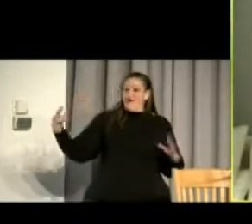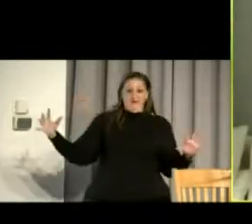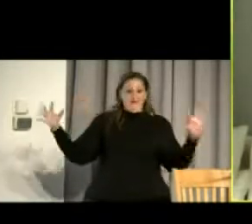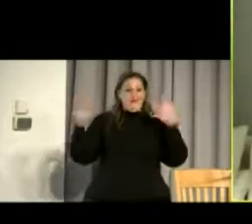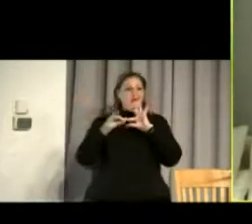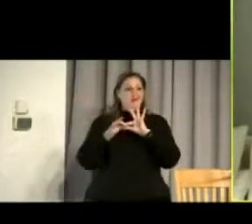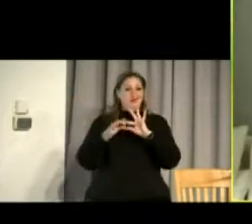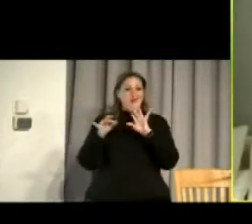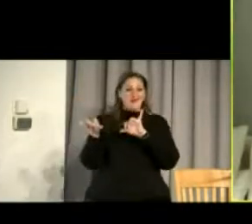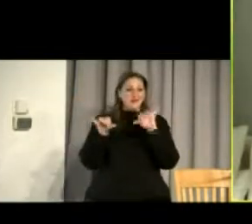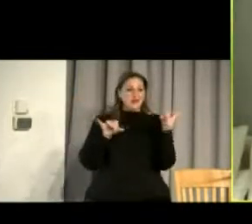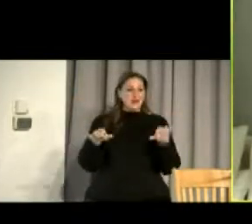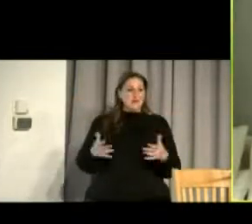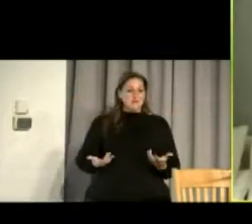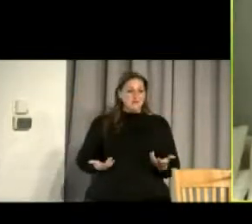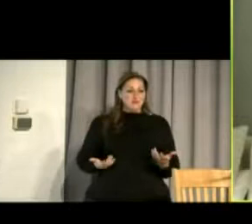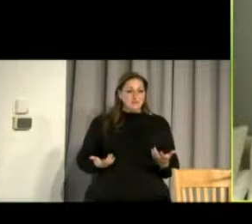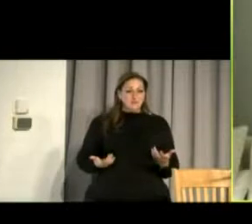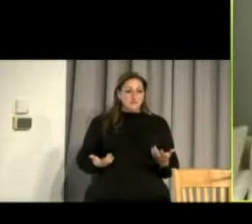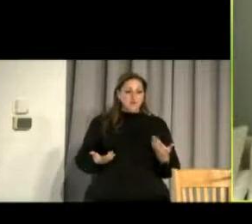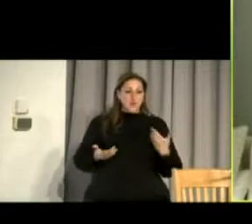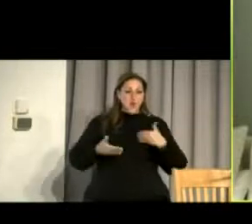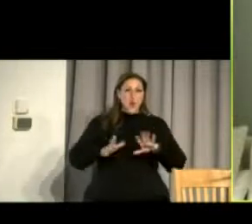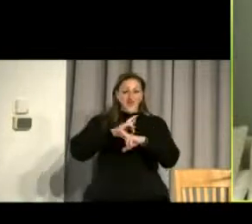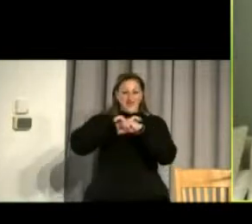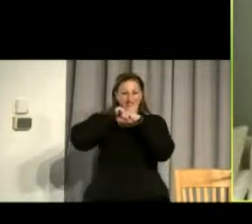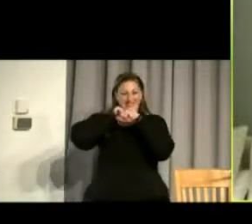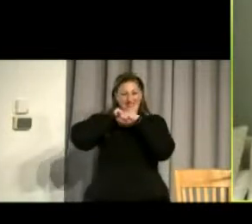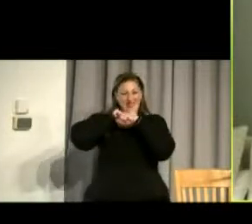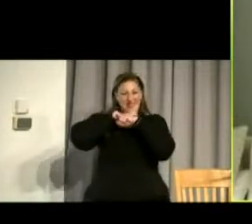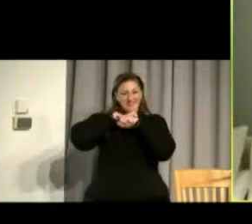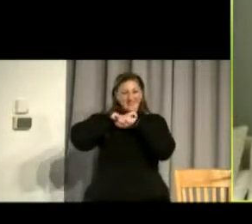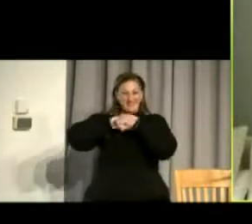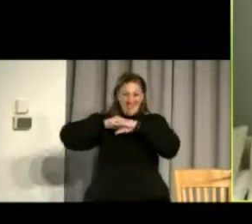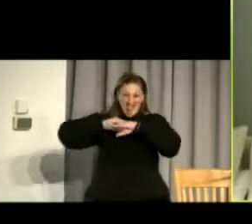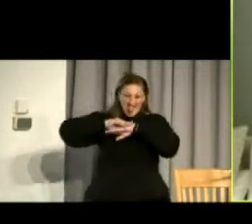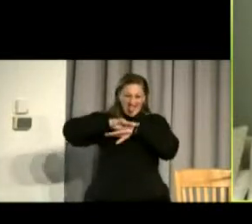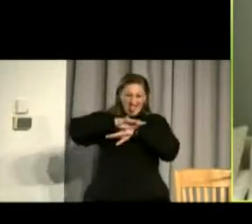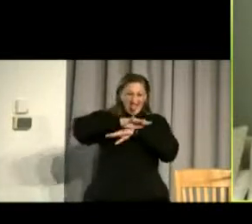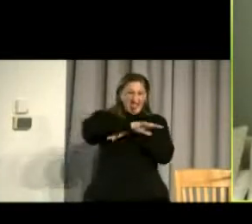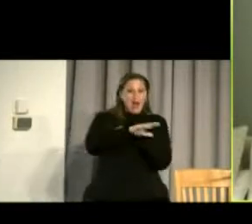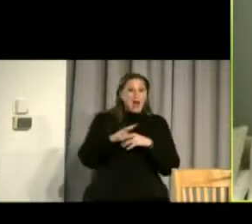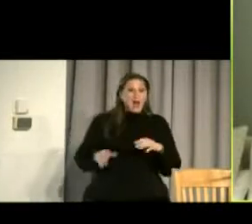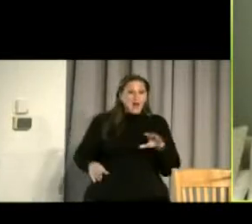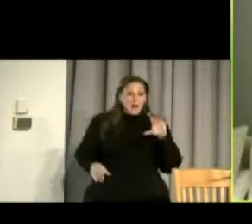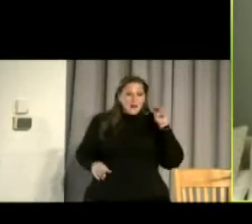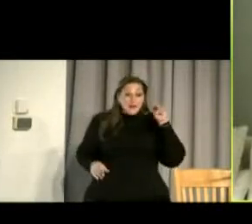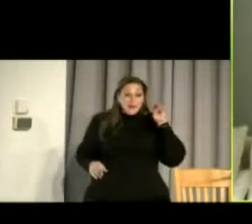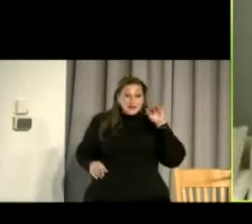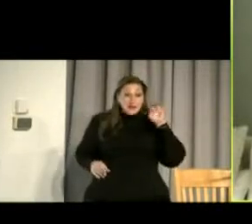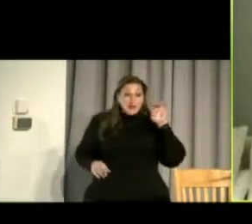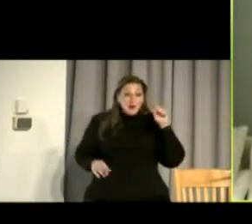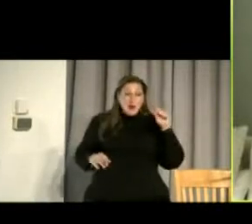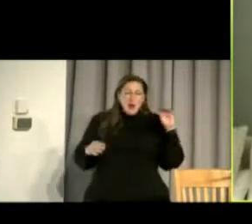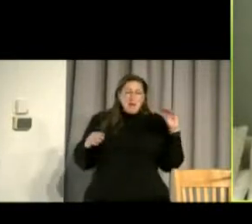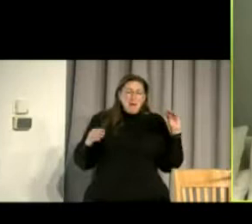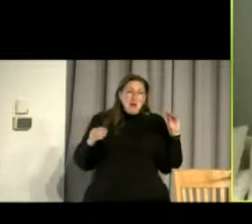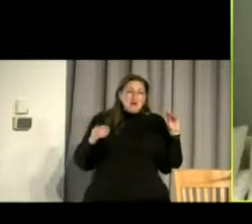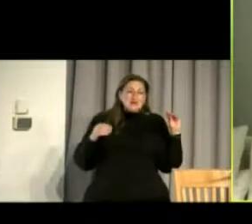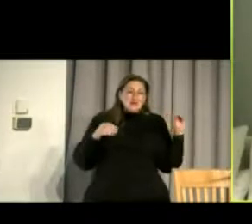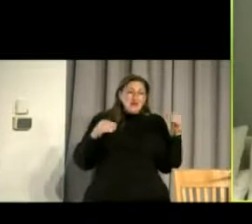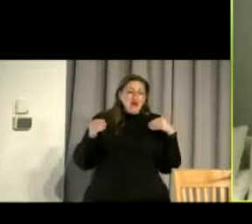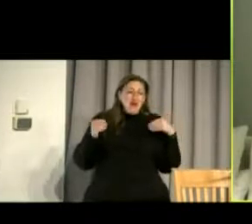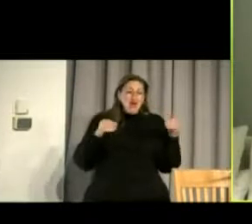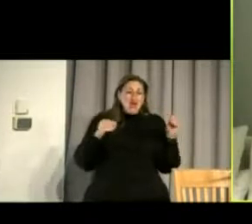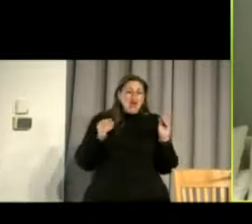we're doing by allowing all of these toxins, Mississippi has some of the most lenient policies